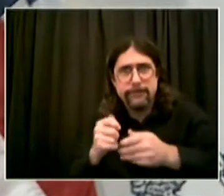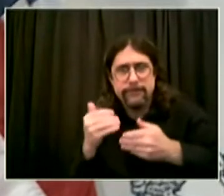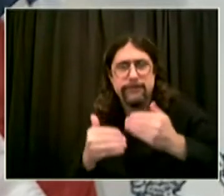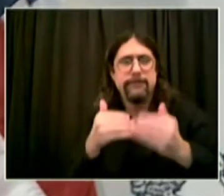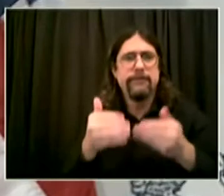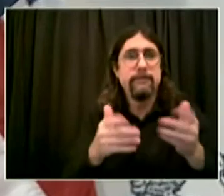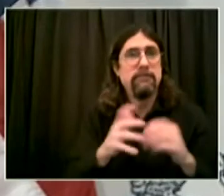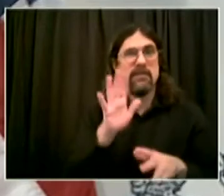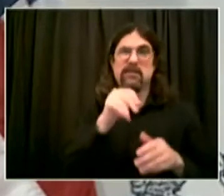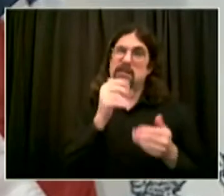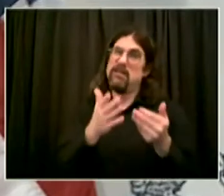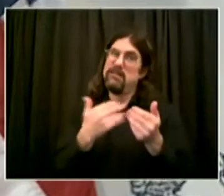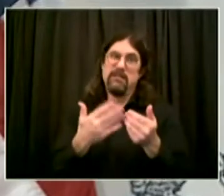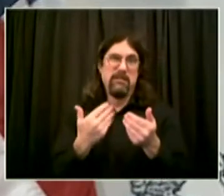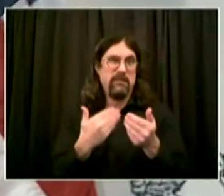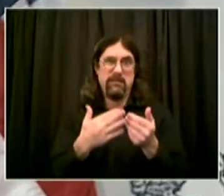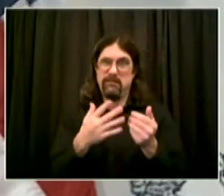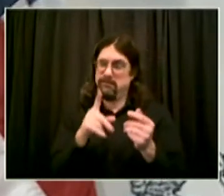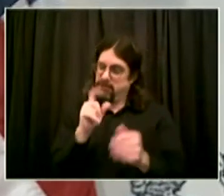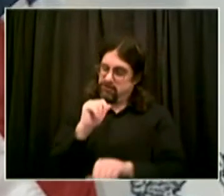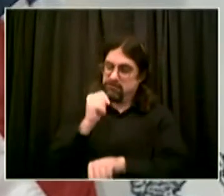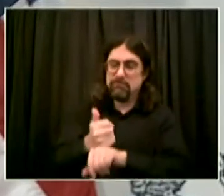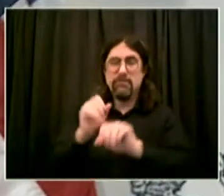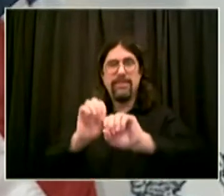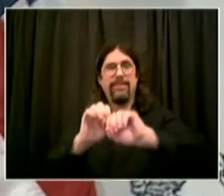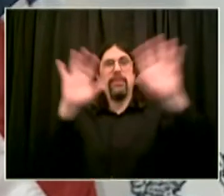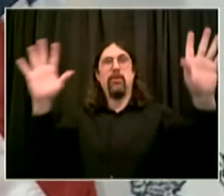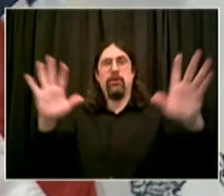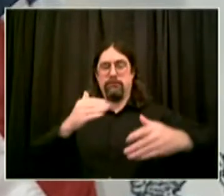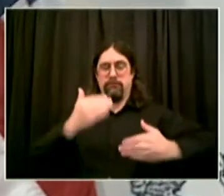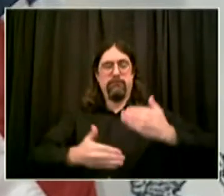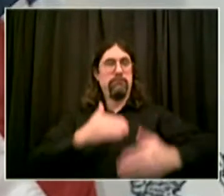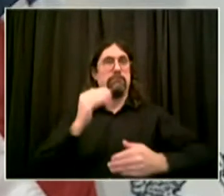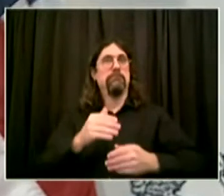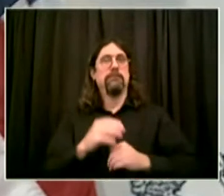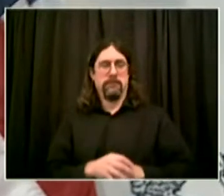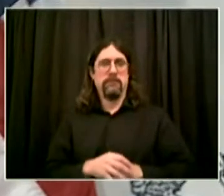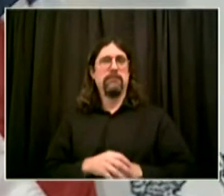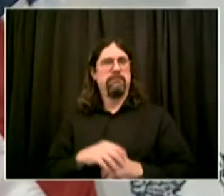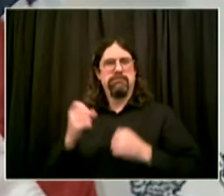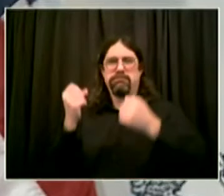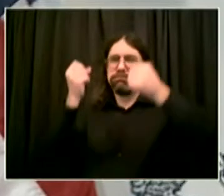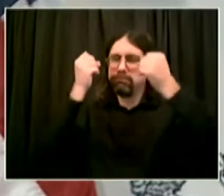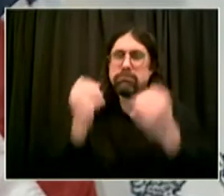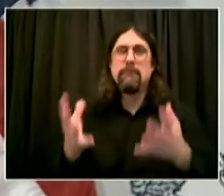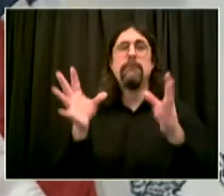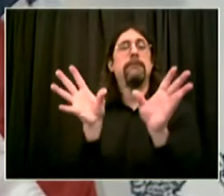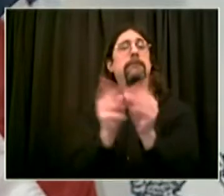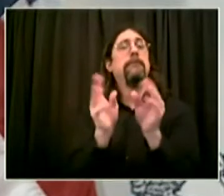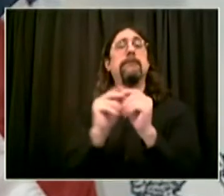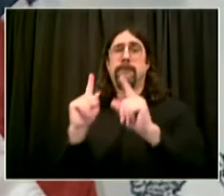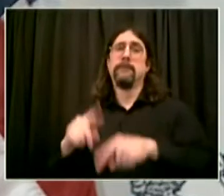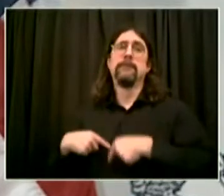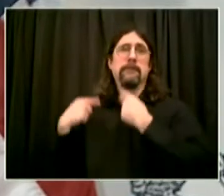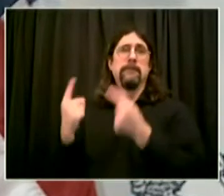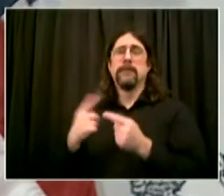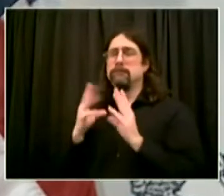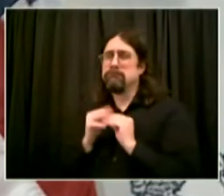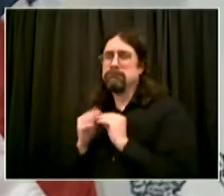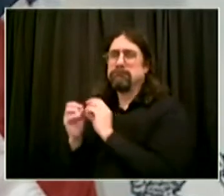the range of ideas, critiques, the real sense of the people, and that you put your heart and soul into